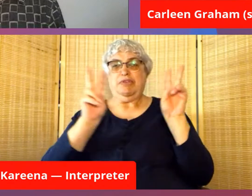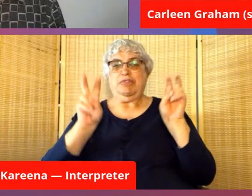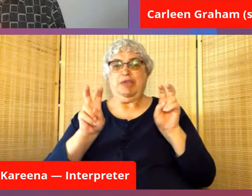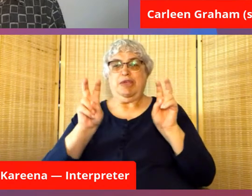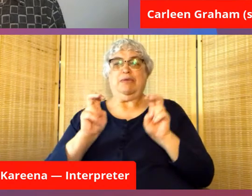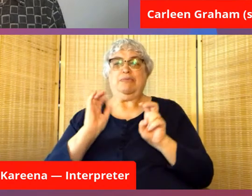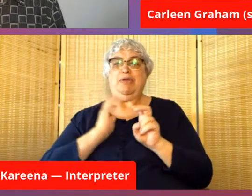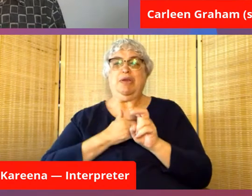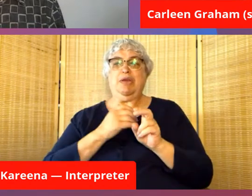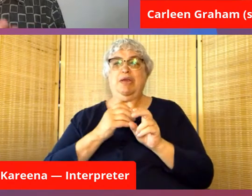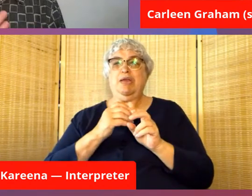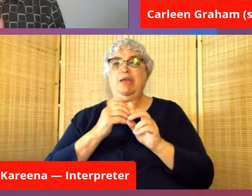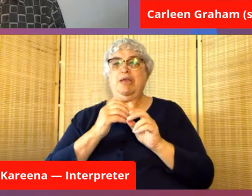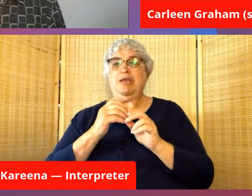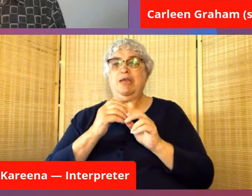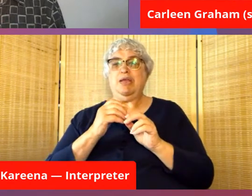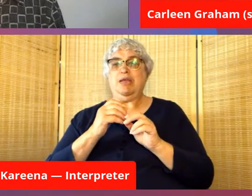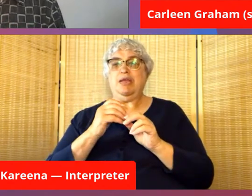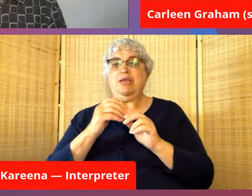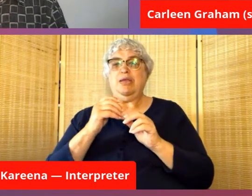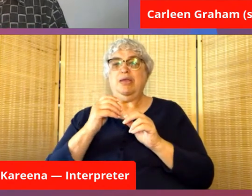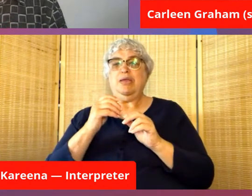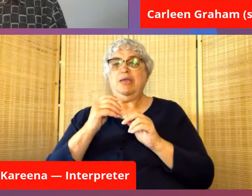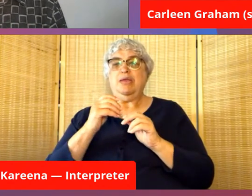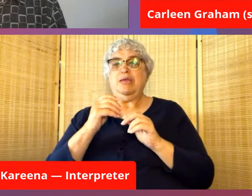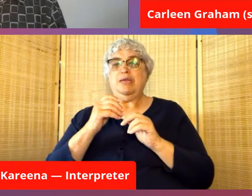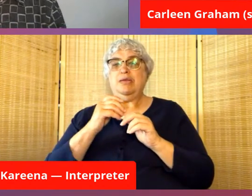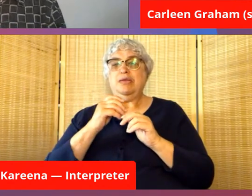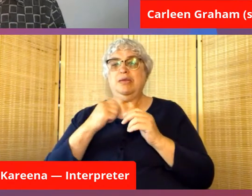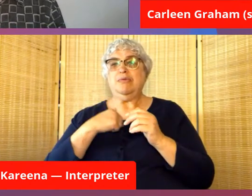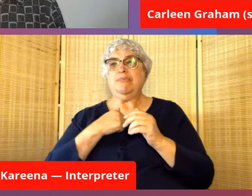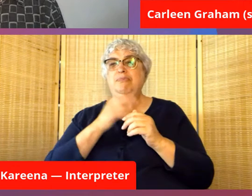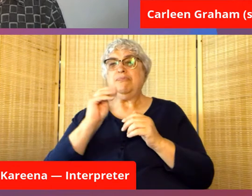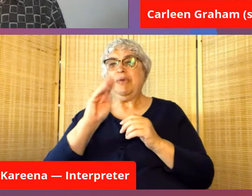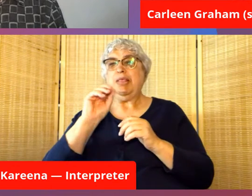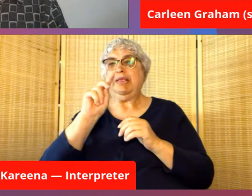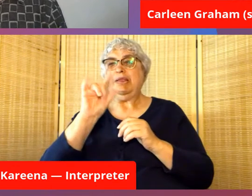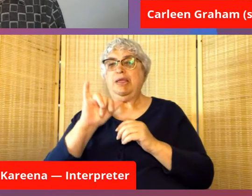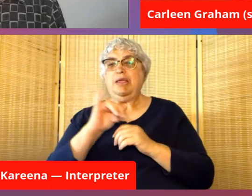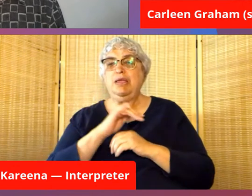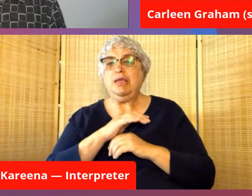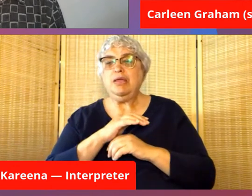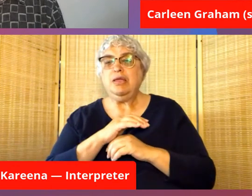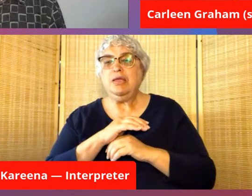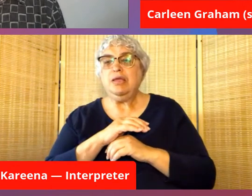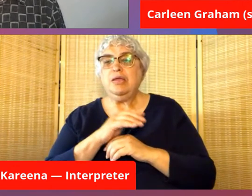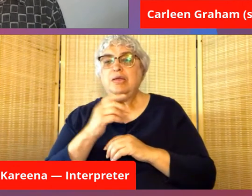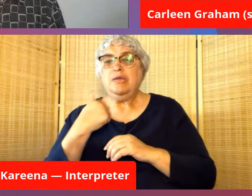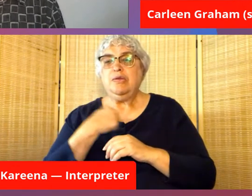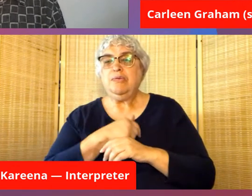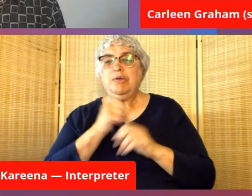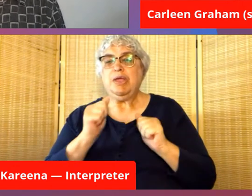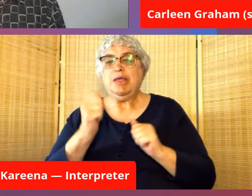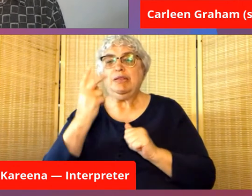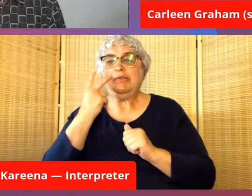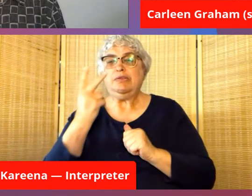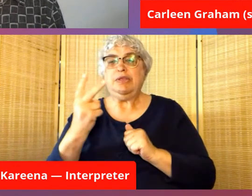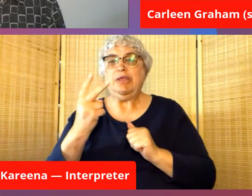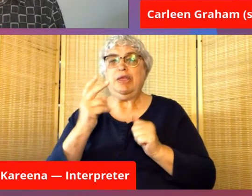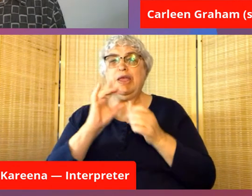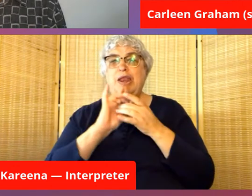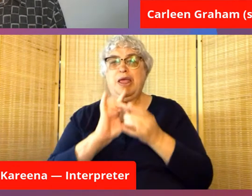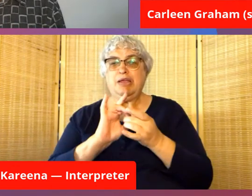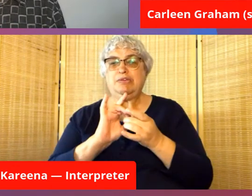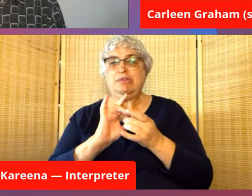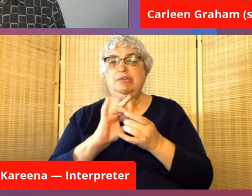after, rhythm last time, melody this evening, harmony, lyrics, and silence, you may see connections between cultures